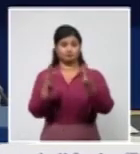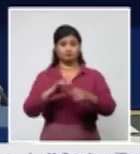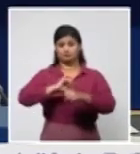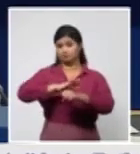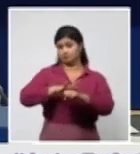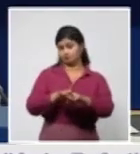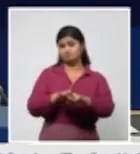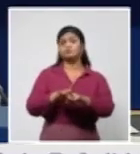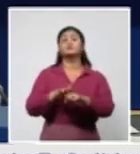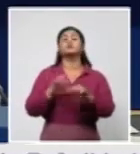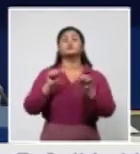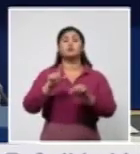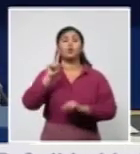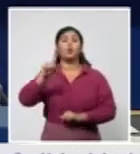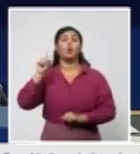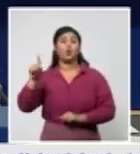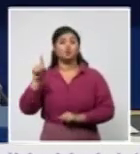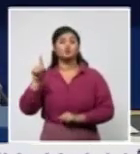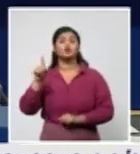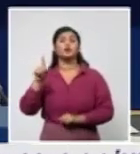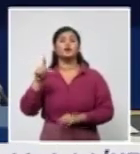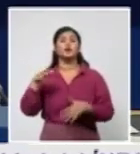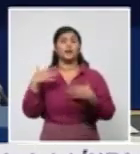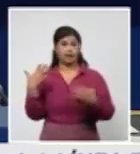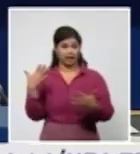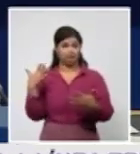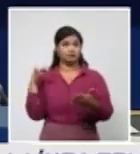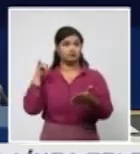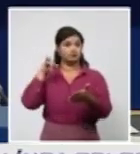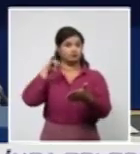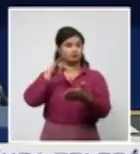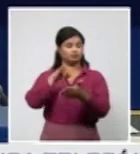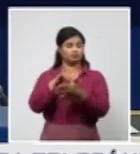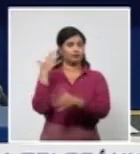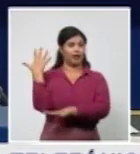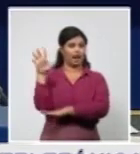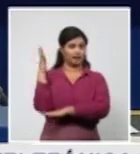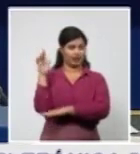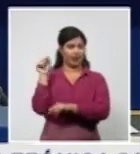date, 188 people in Cuba, or